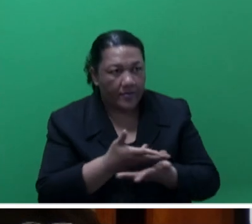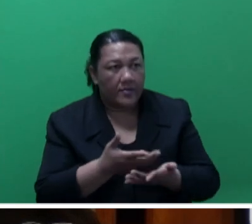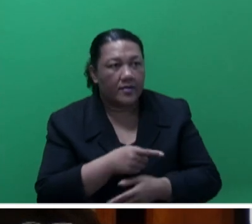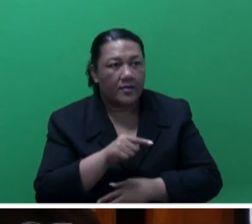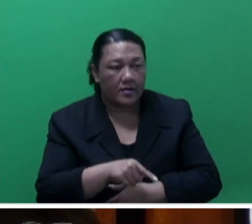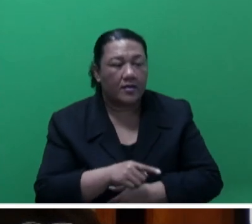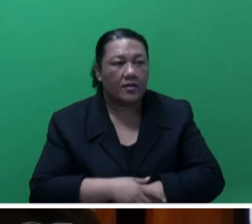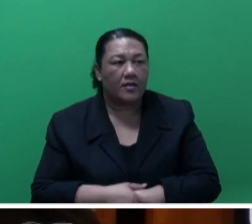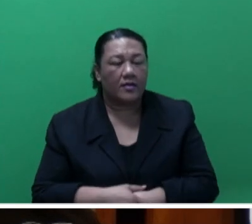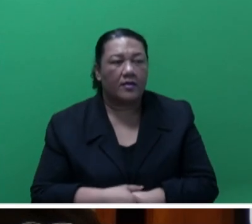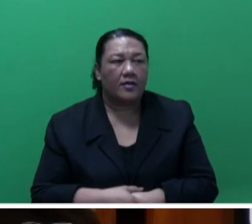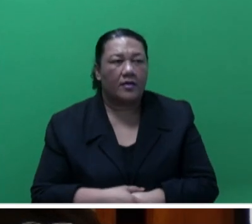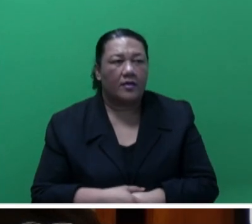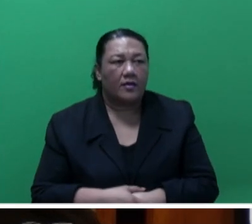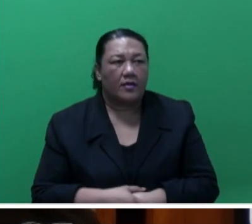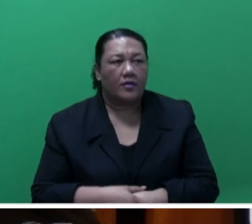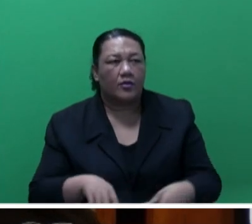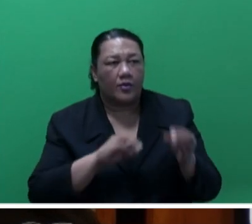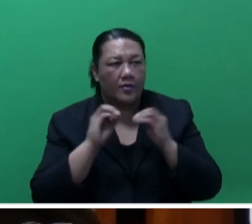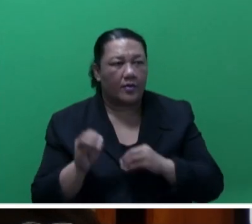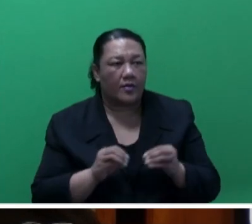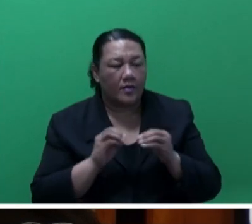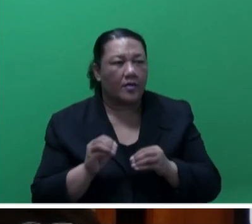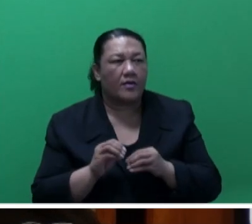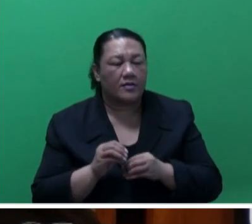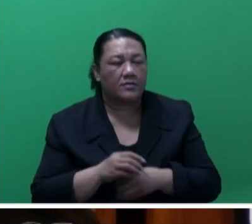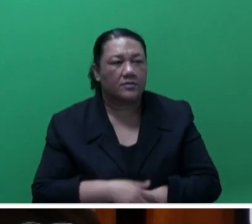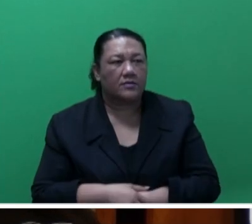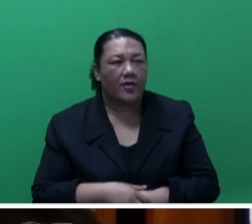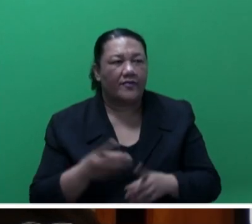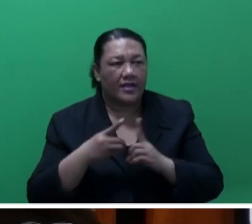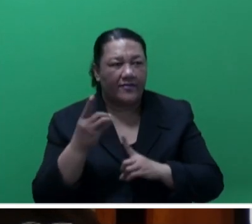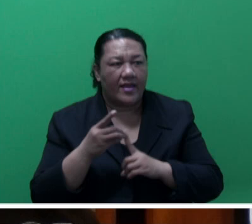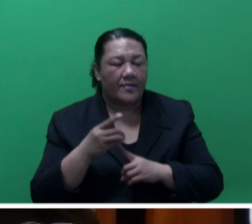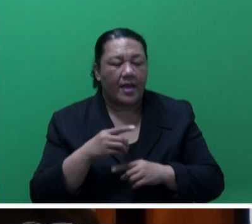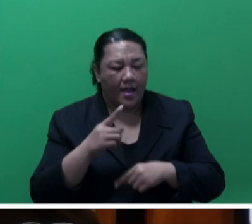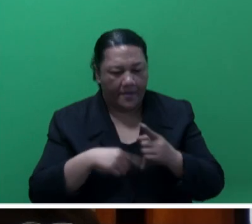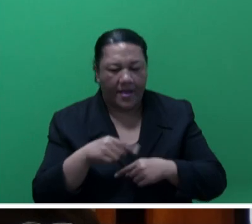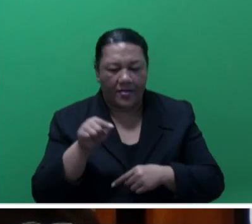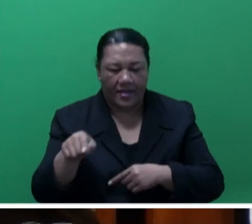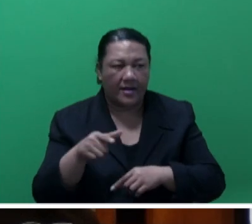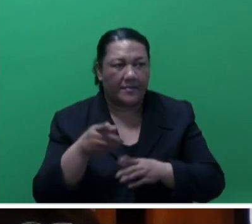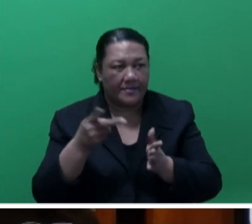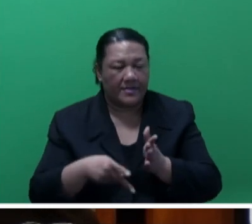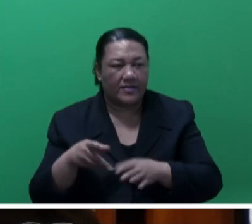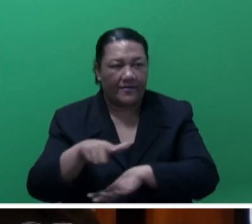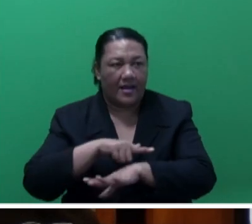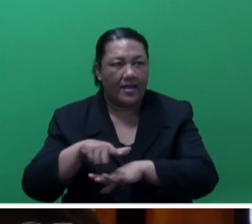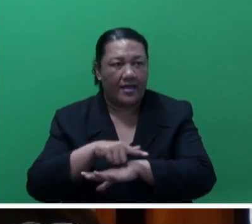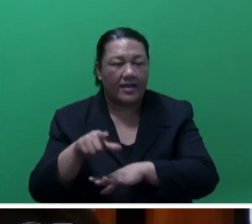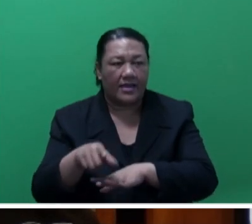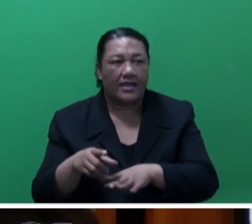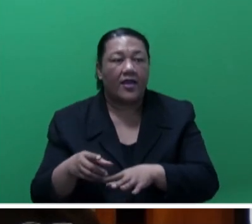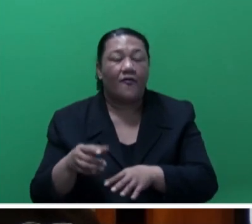going to be the organizer of the development around that piece of land. But what may seem to have